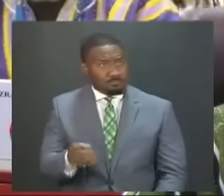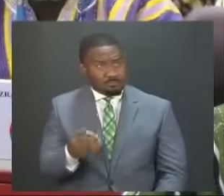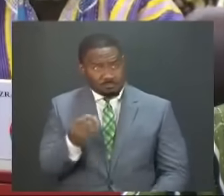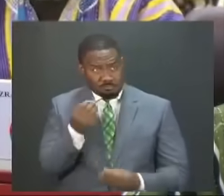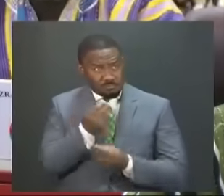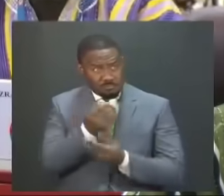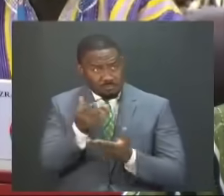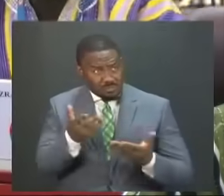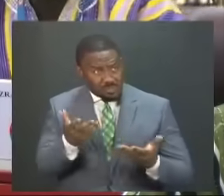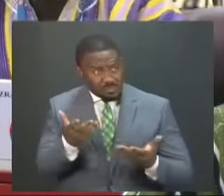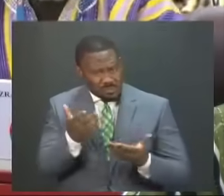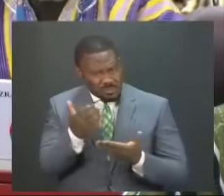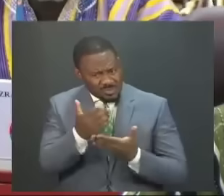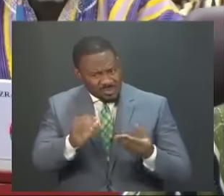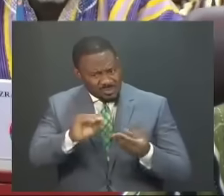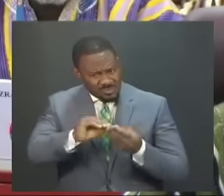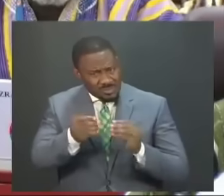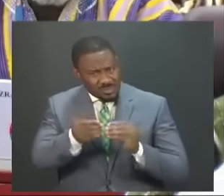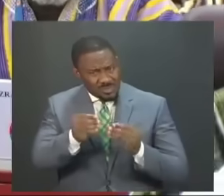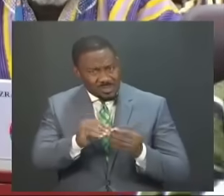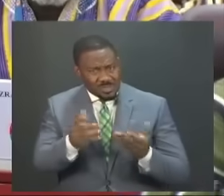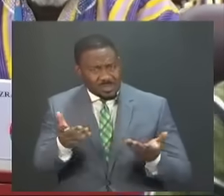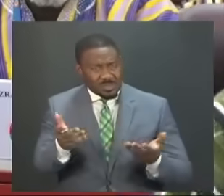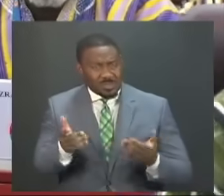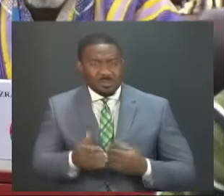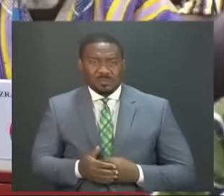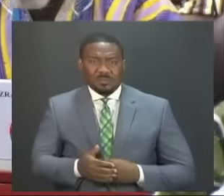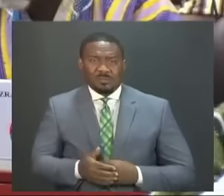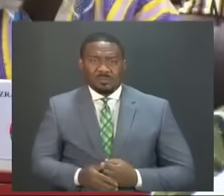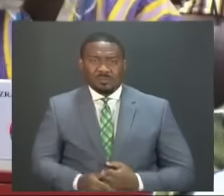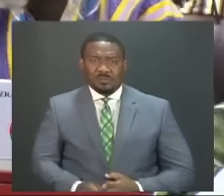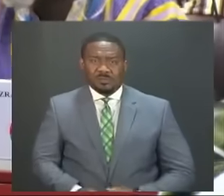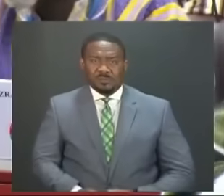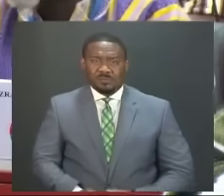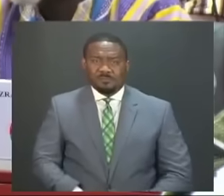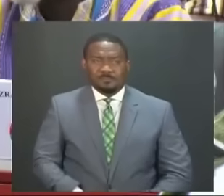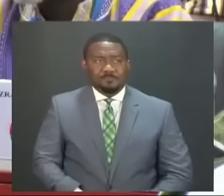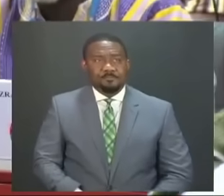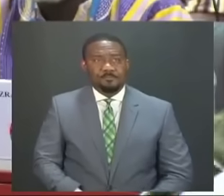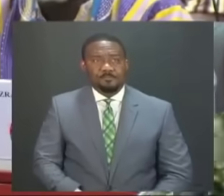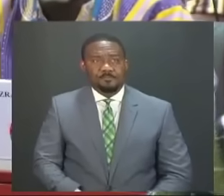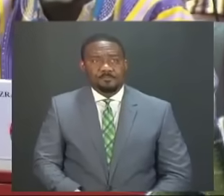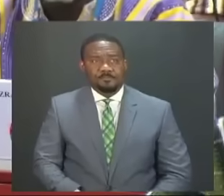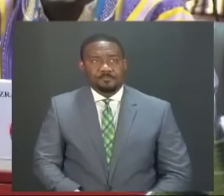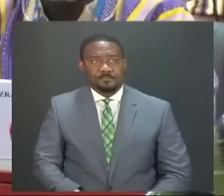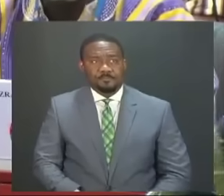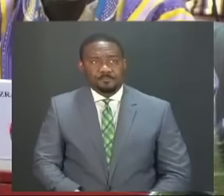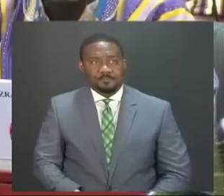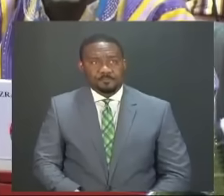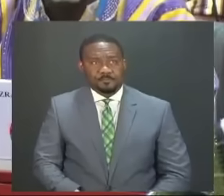regarding my membership on the floor. Speaker,